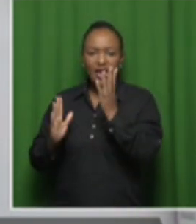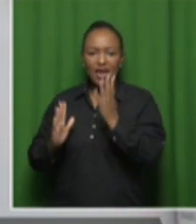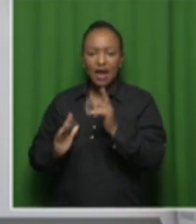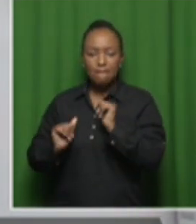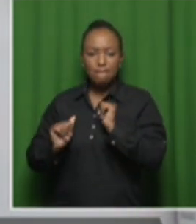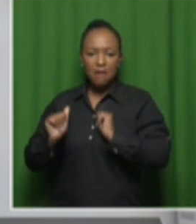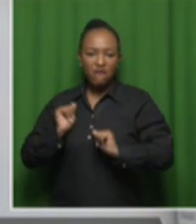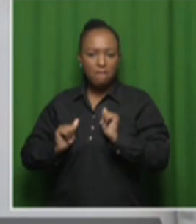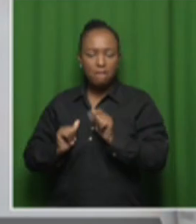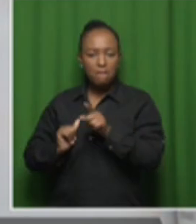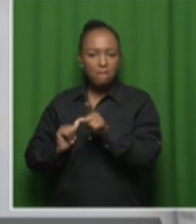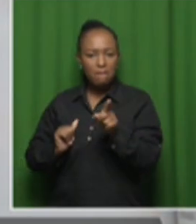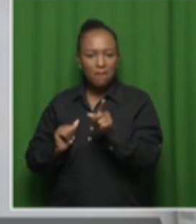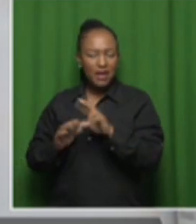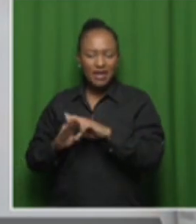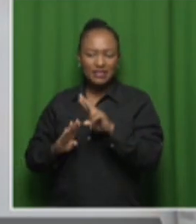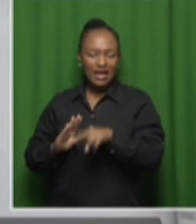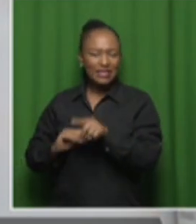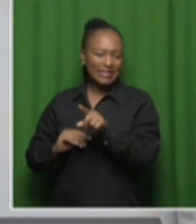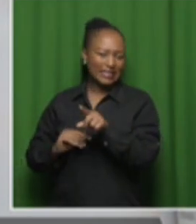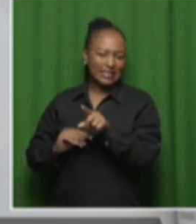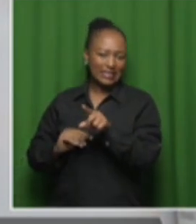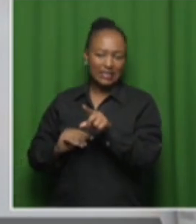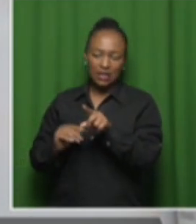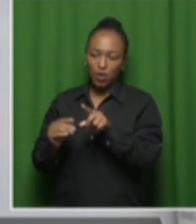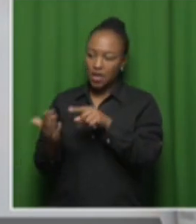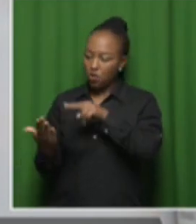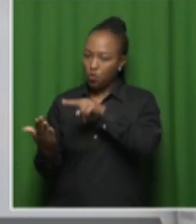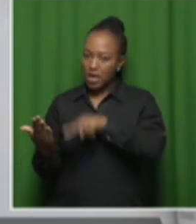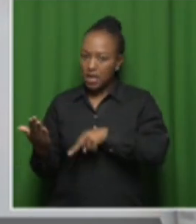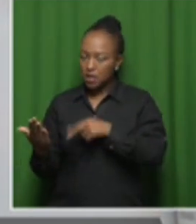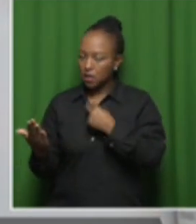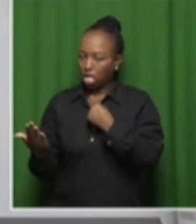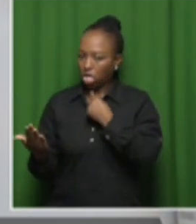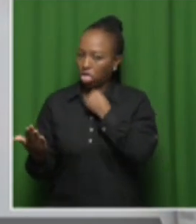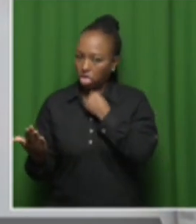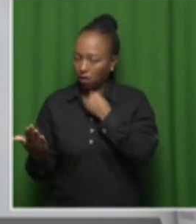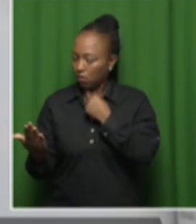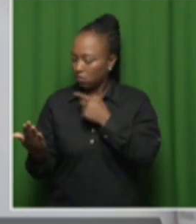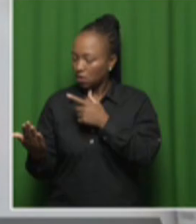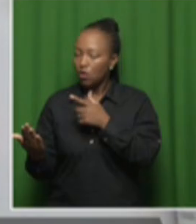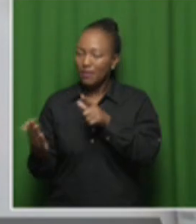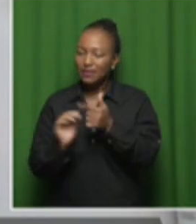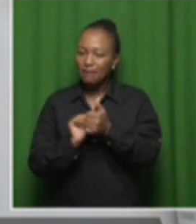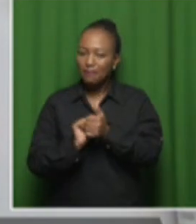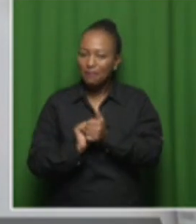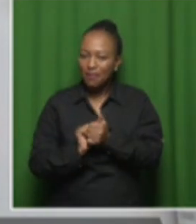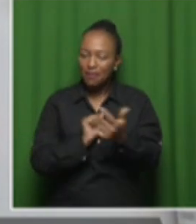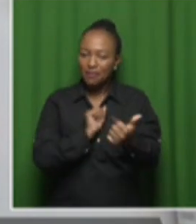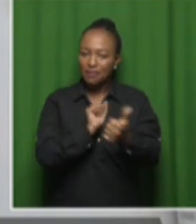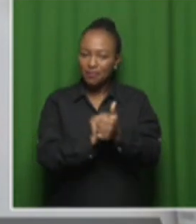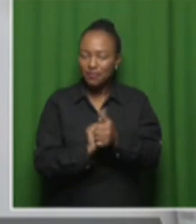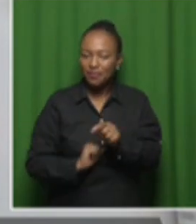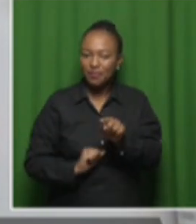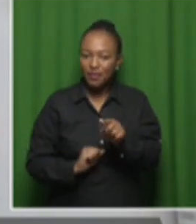of scholars not being able to read. We see it there, and partnership and making sure that we at